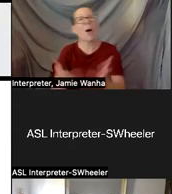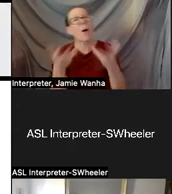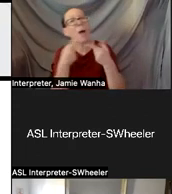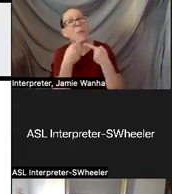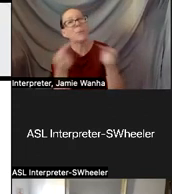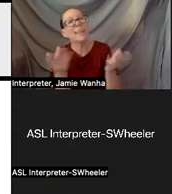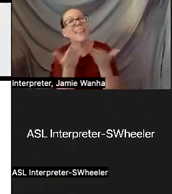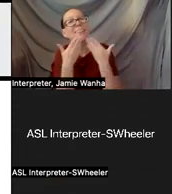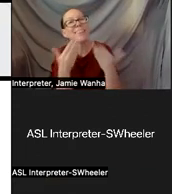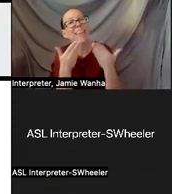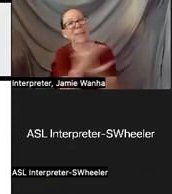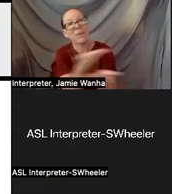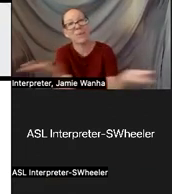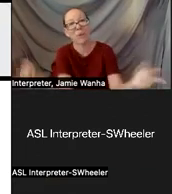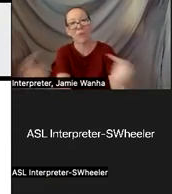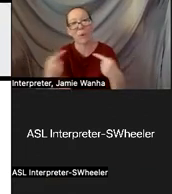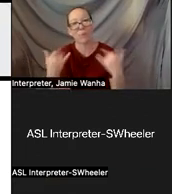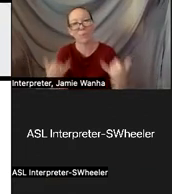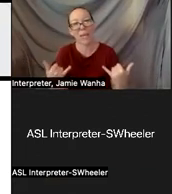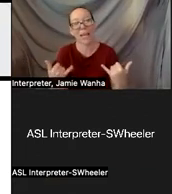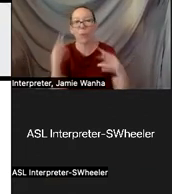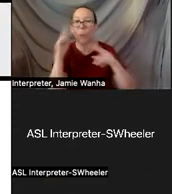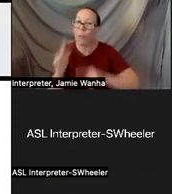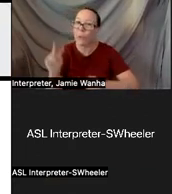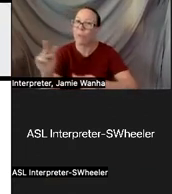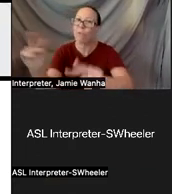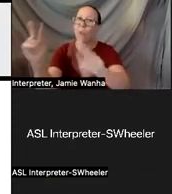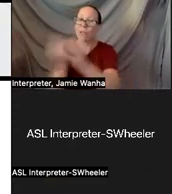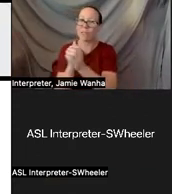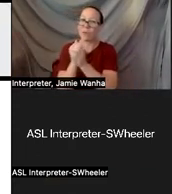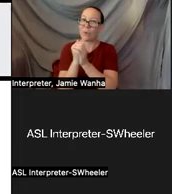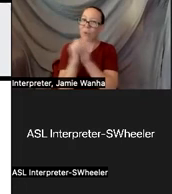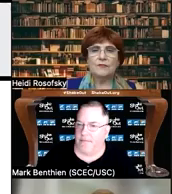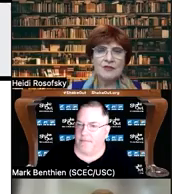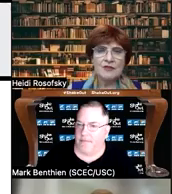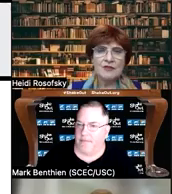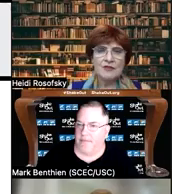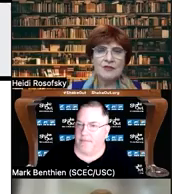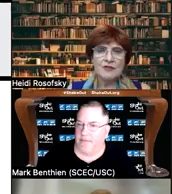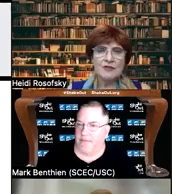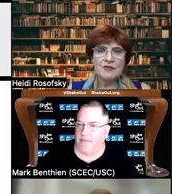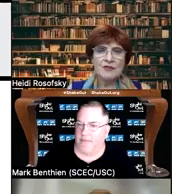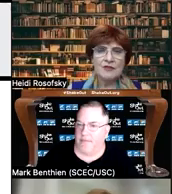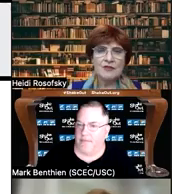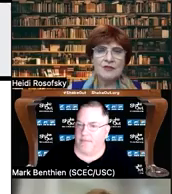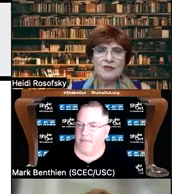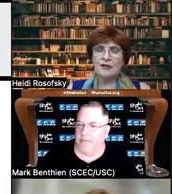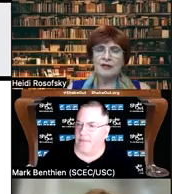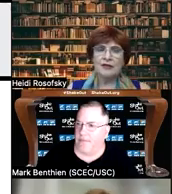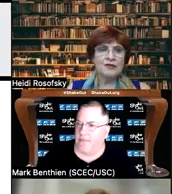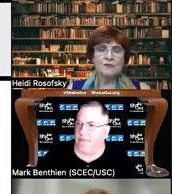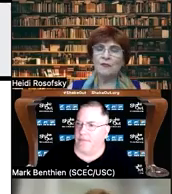for being here, and we're looking forward to expanding our relationship and partners within the San Diego area,